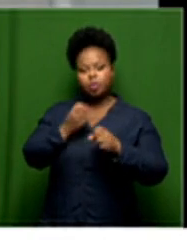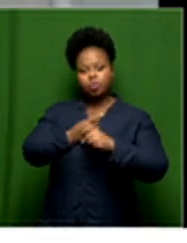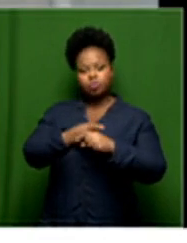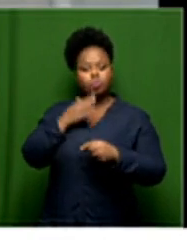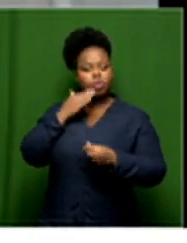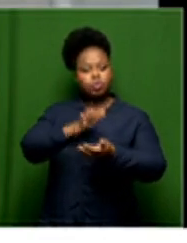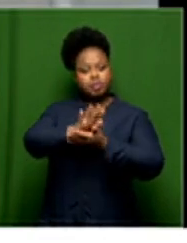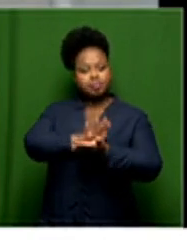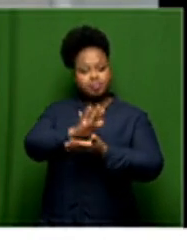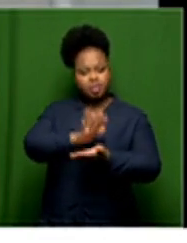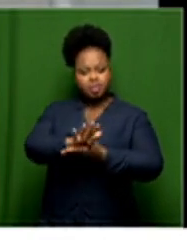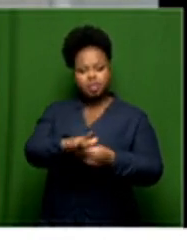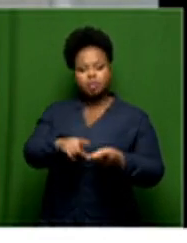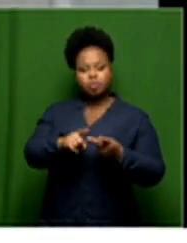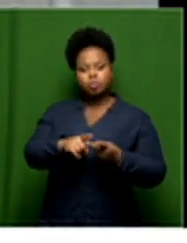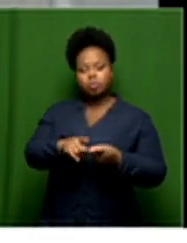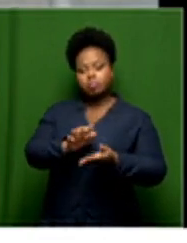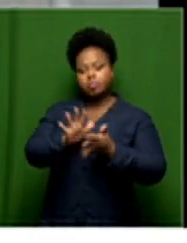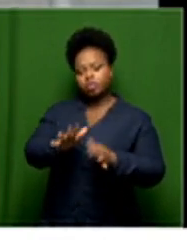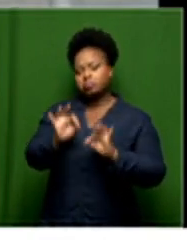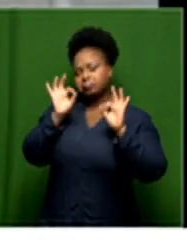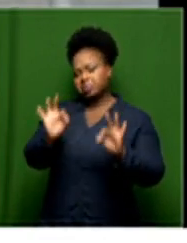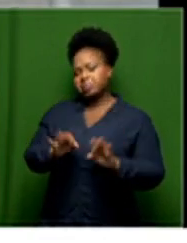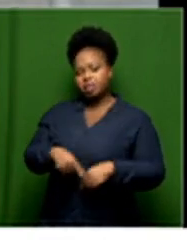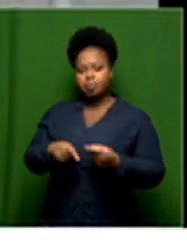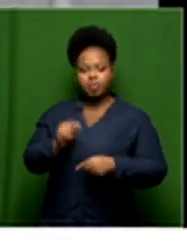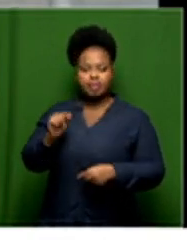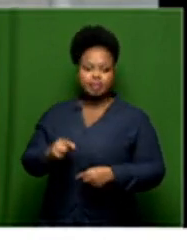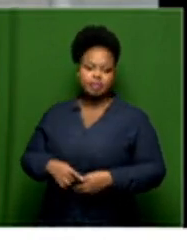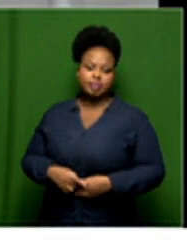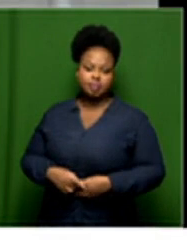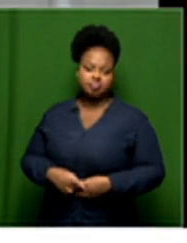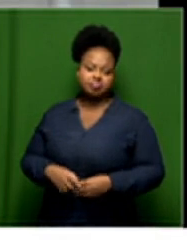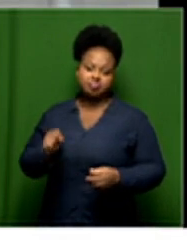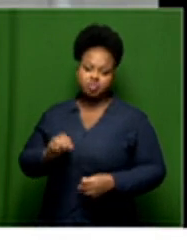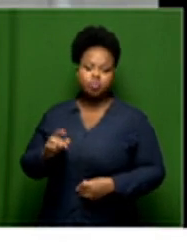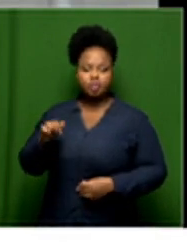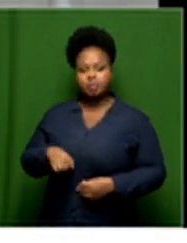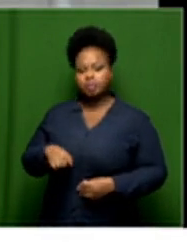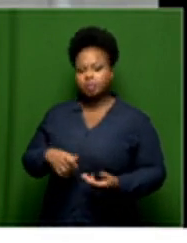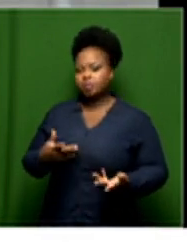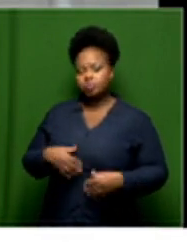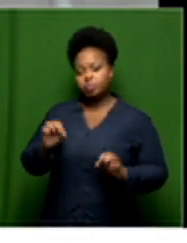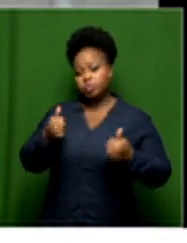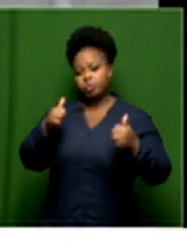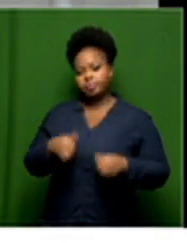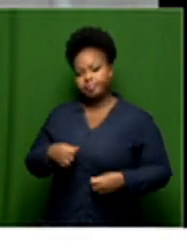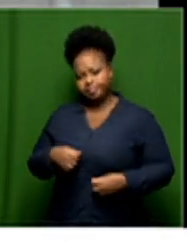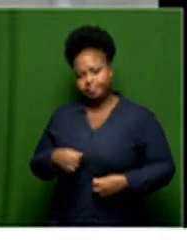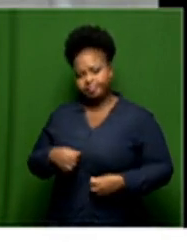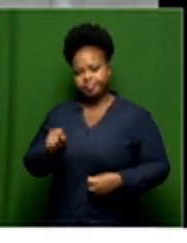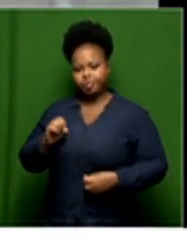the printing and the publishers were absolutely fantastic about that. So Quivertree's been incredible. So